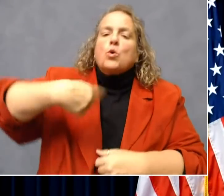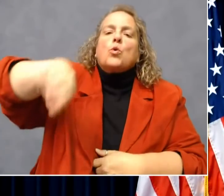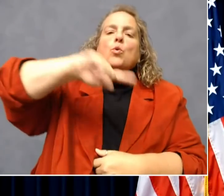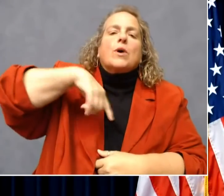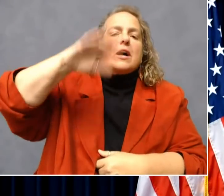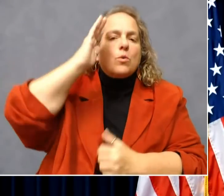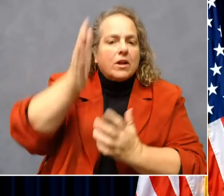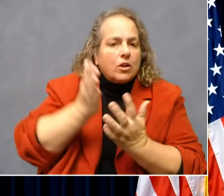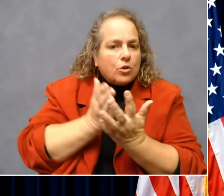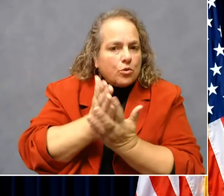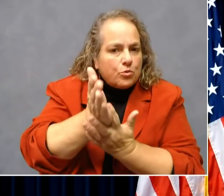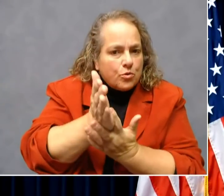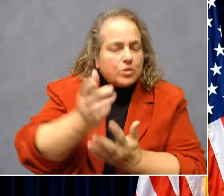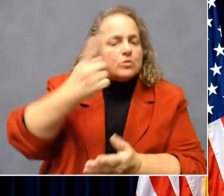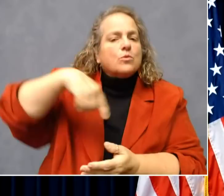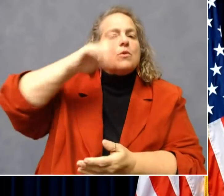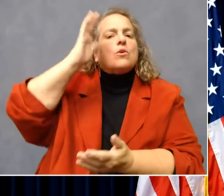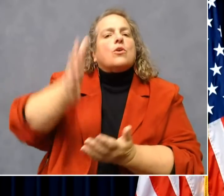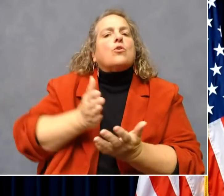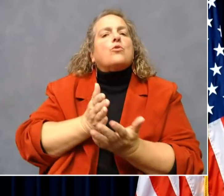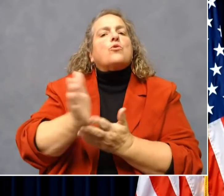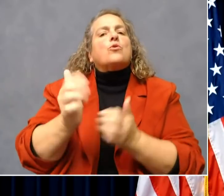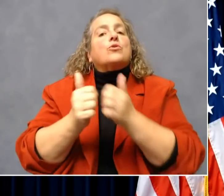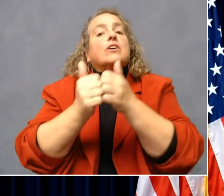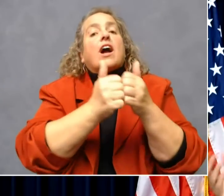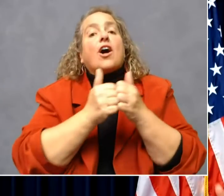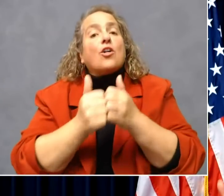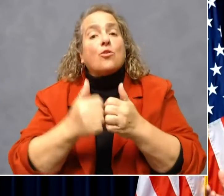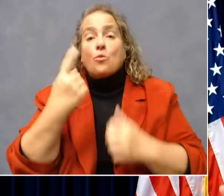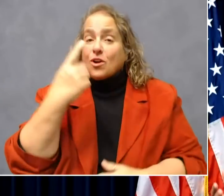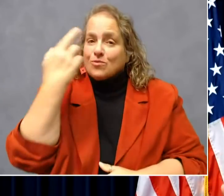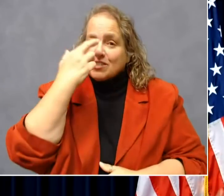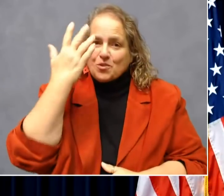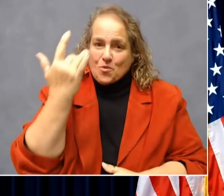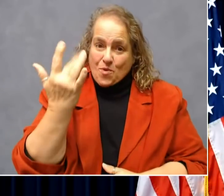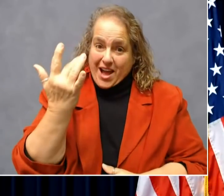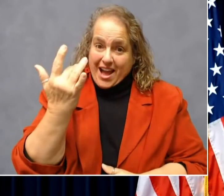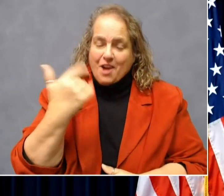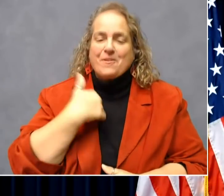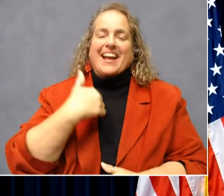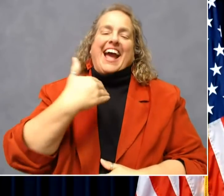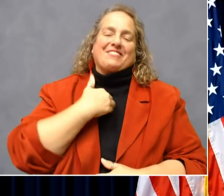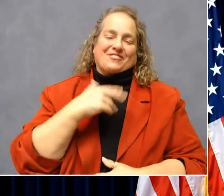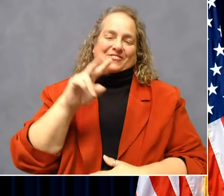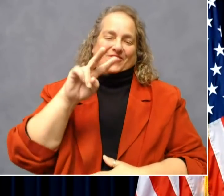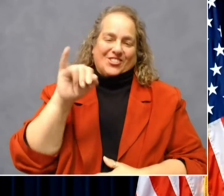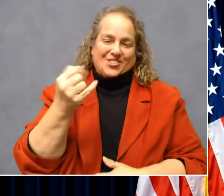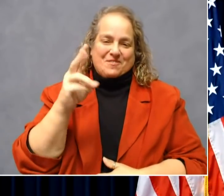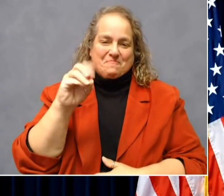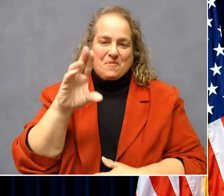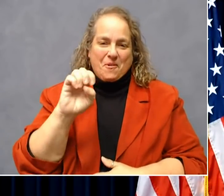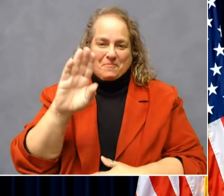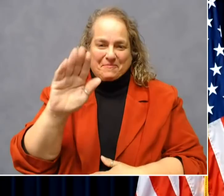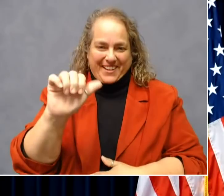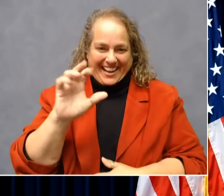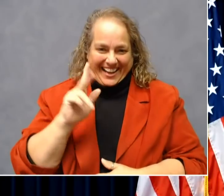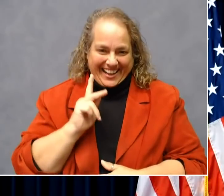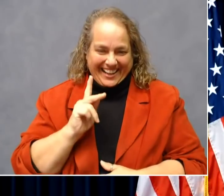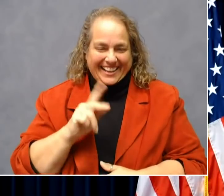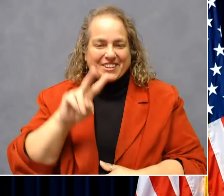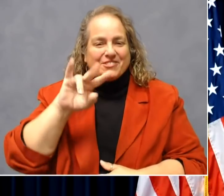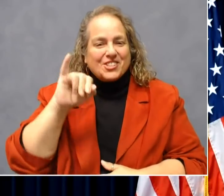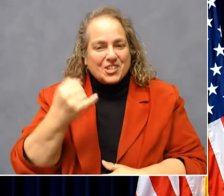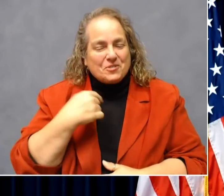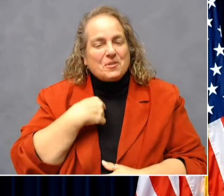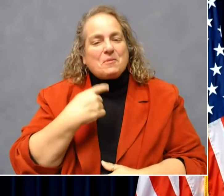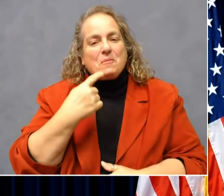this together. And one reason I know we're going to get through this is we have Virginia Moore back. Virginia, we missed you. We are